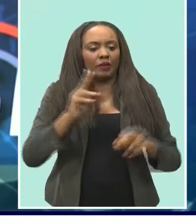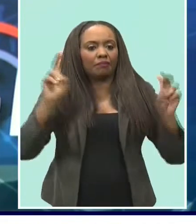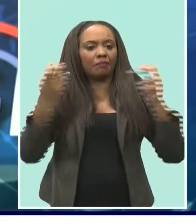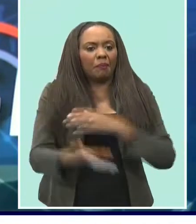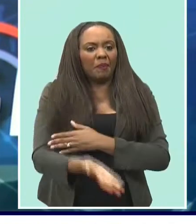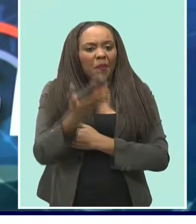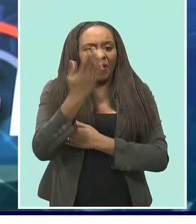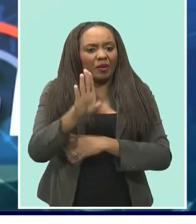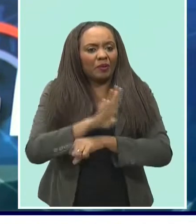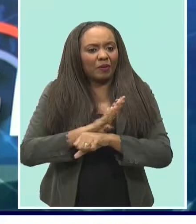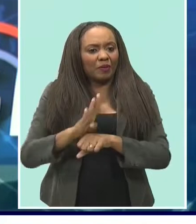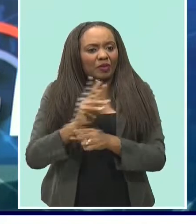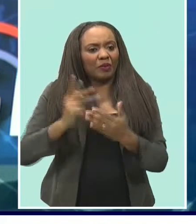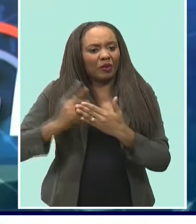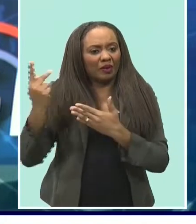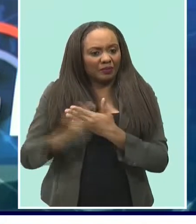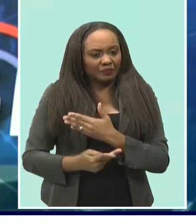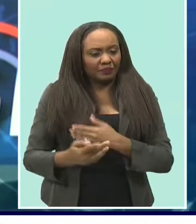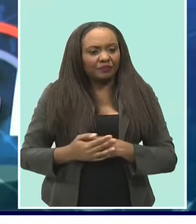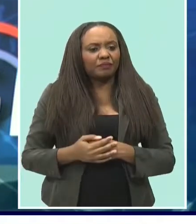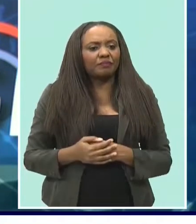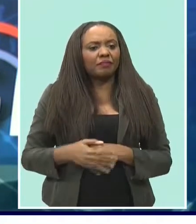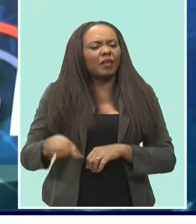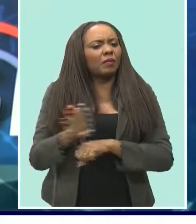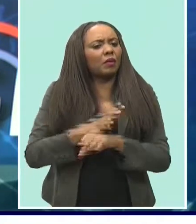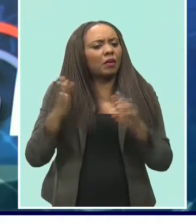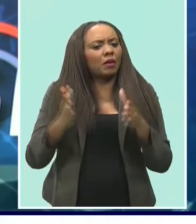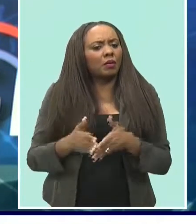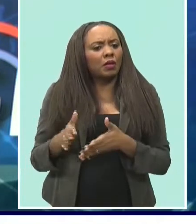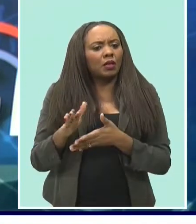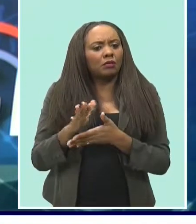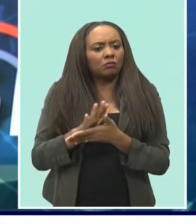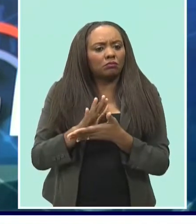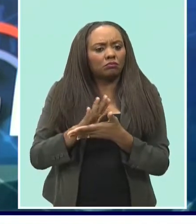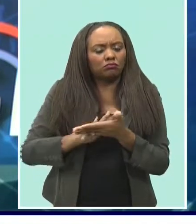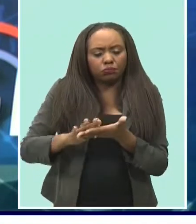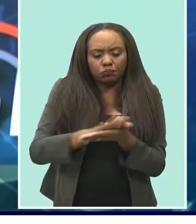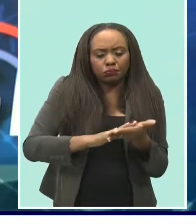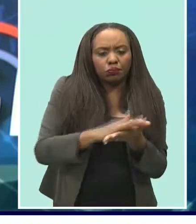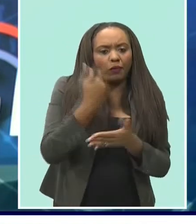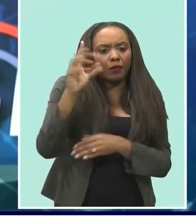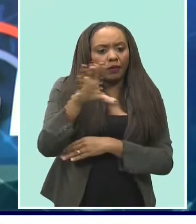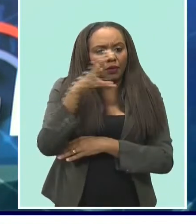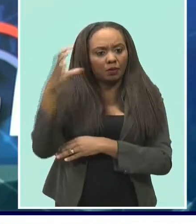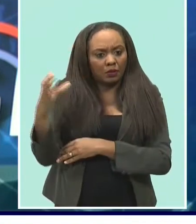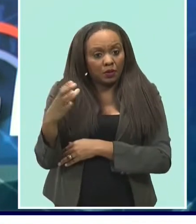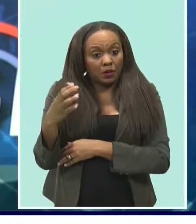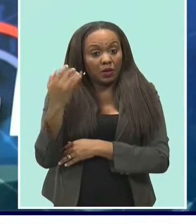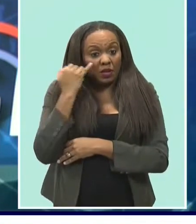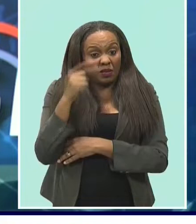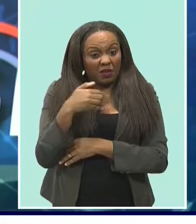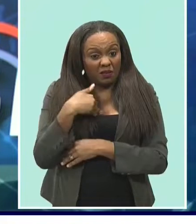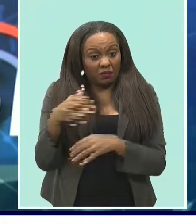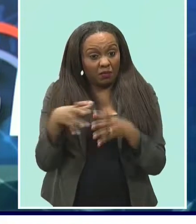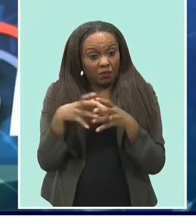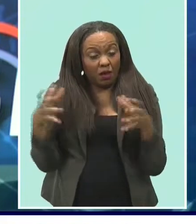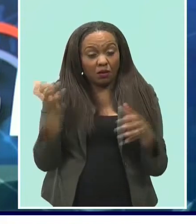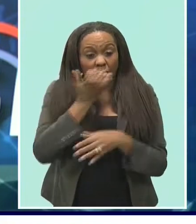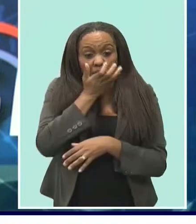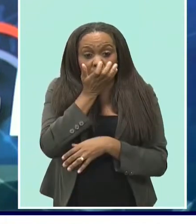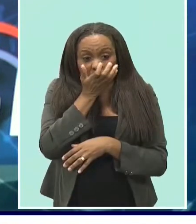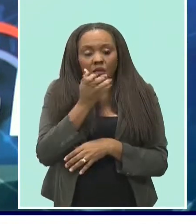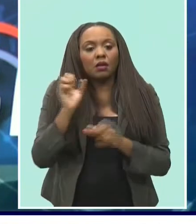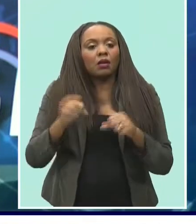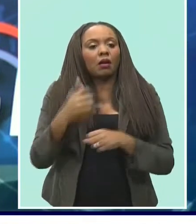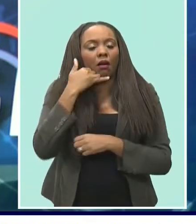Barbados. And as Barbadians engage in the traditional Christmas cleaning, he's encouraging them to contact the SSA to arrange collection of